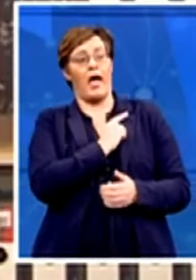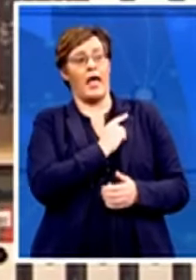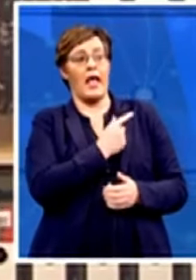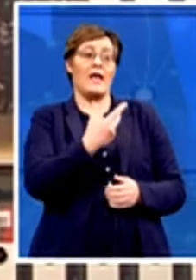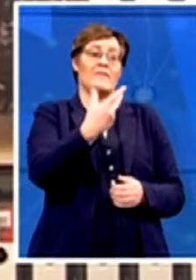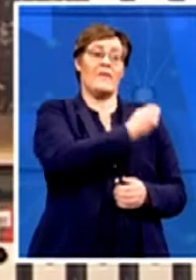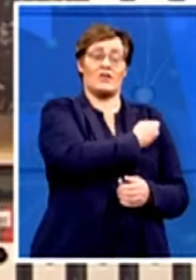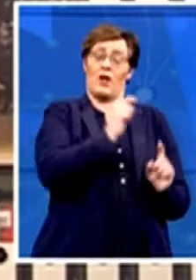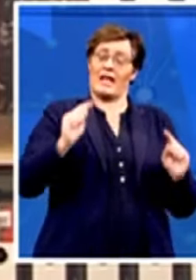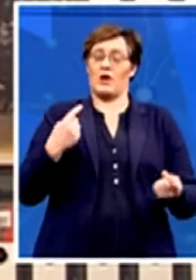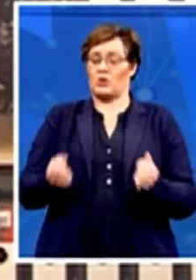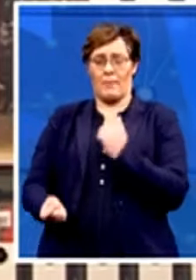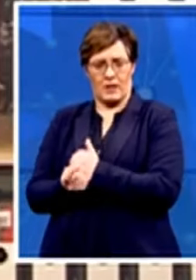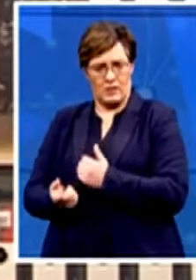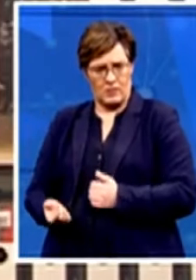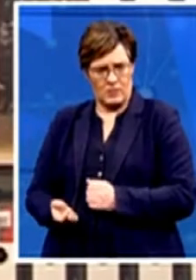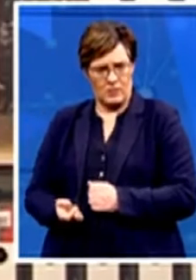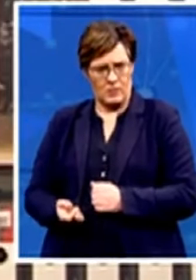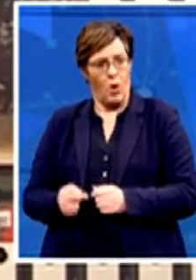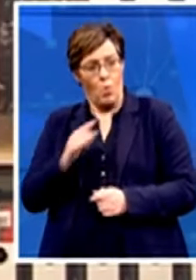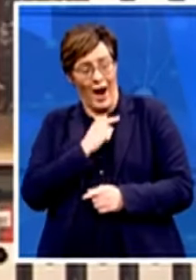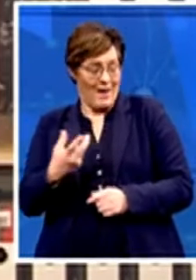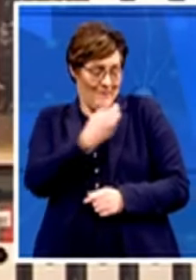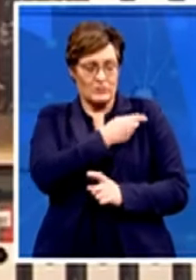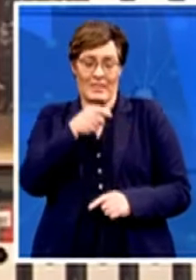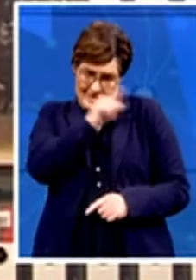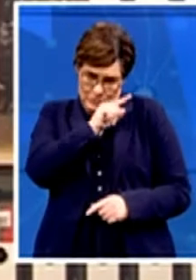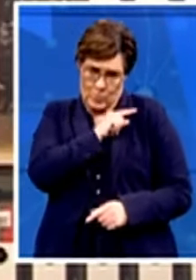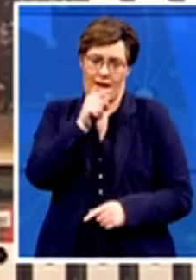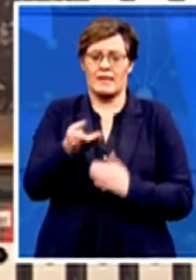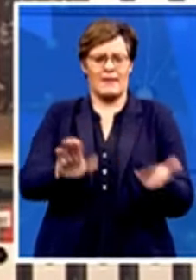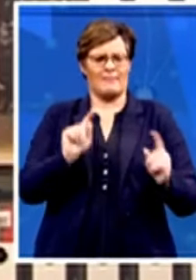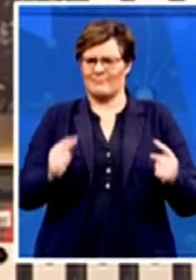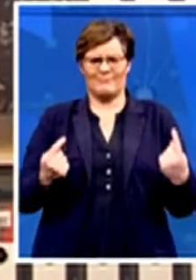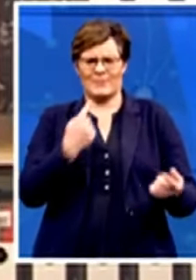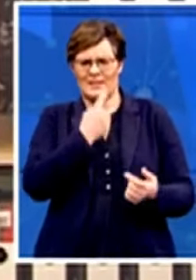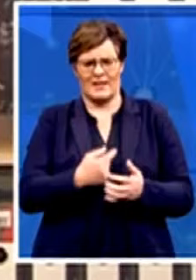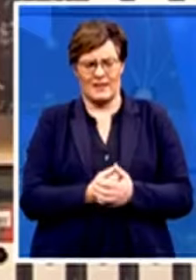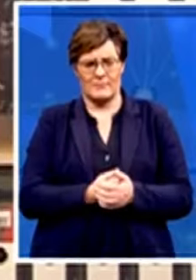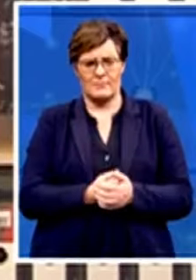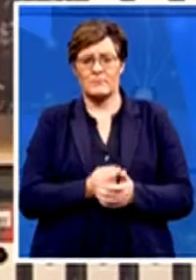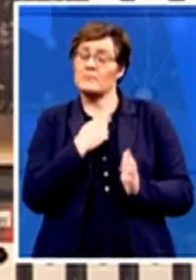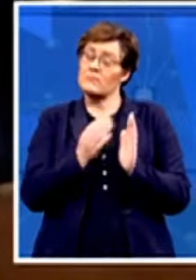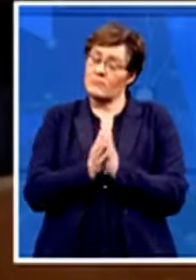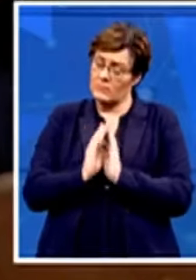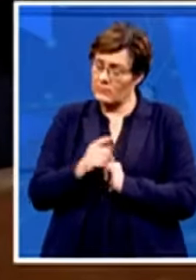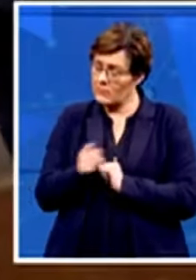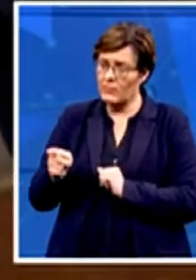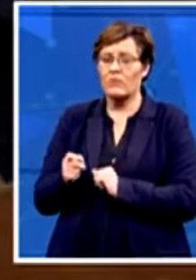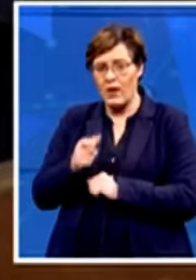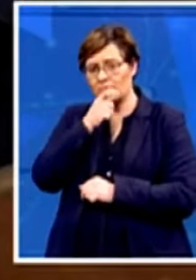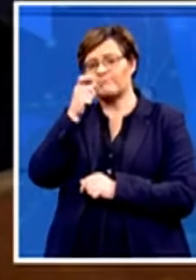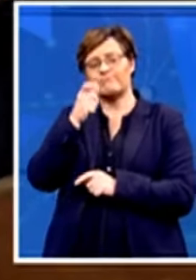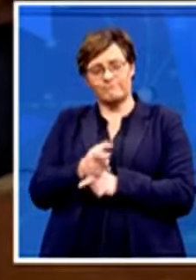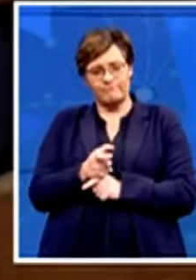by vaccination. Professor Meyer's appeal to the public comes after confirmation that the 29 deaths probed after